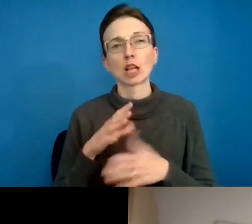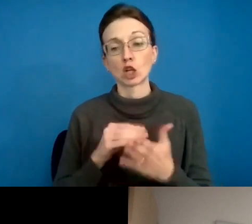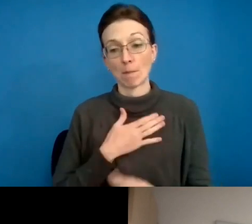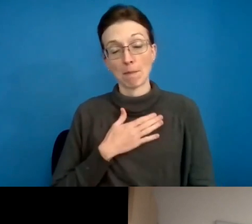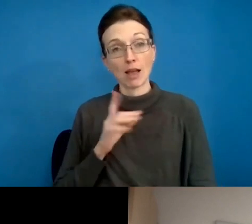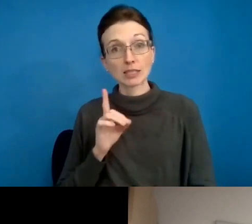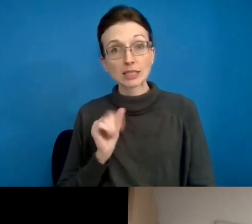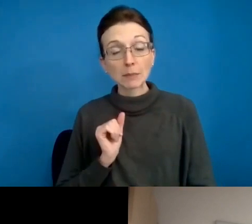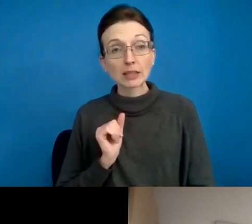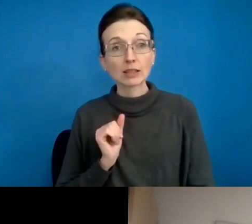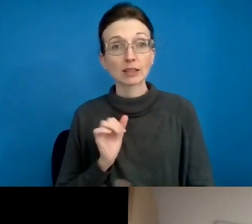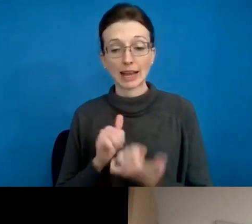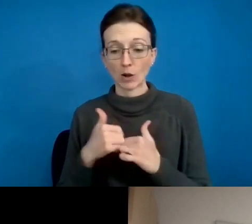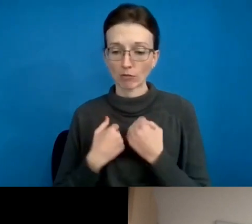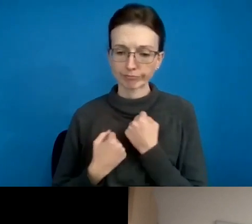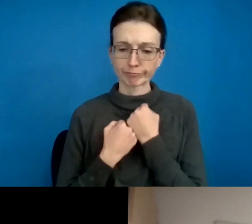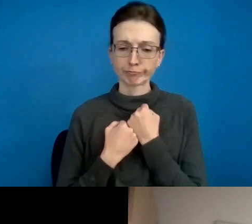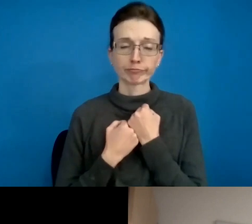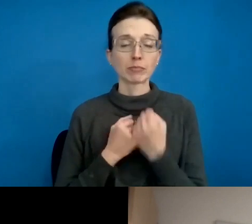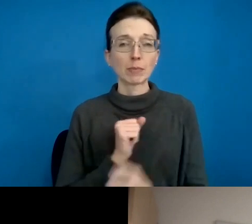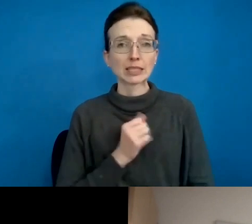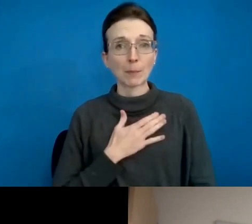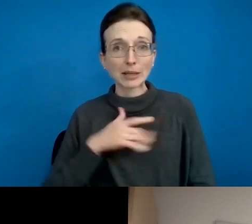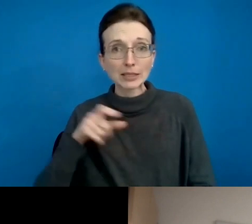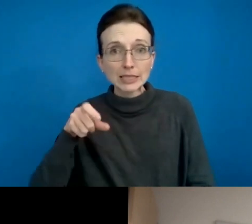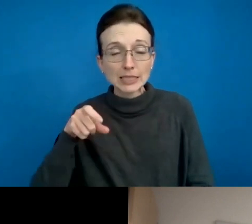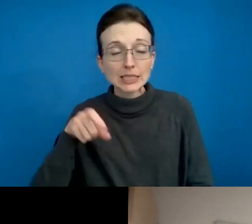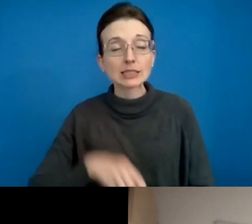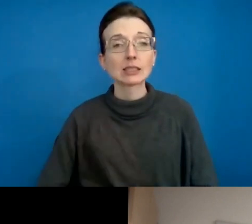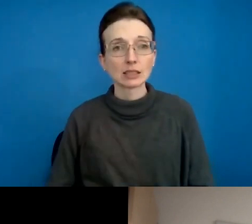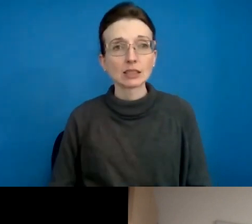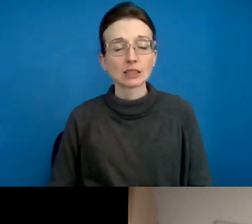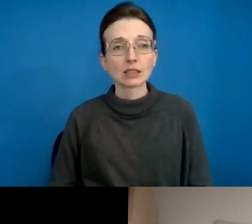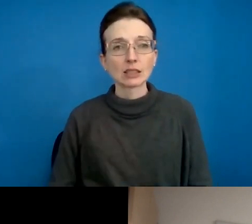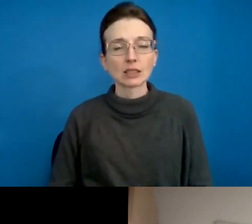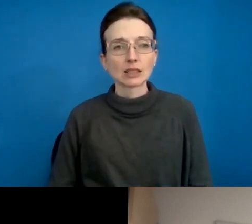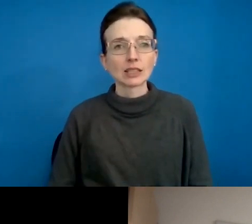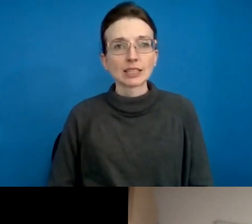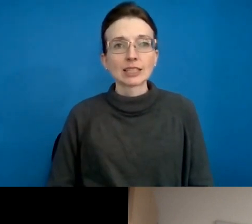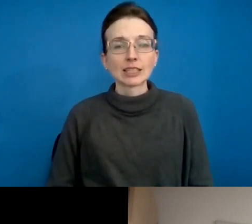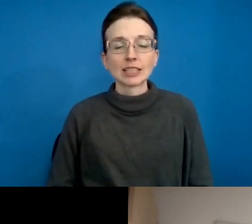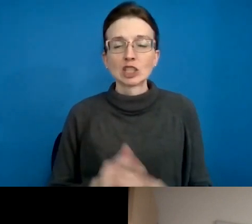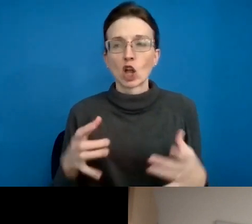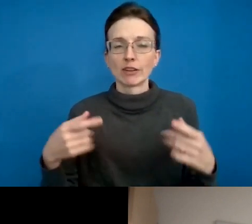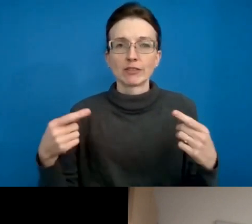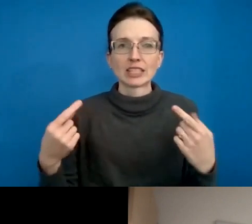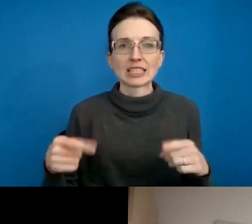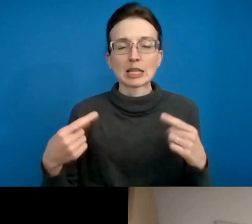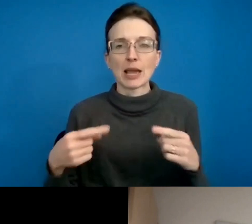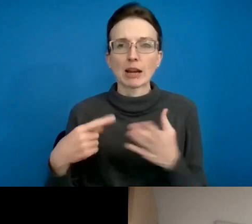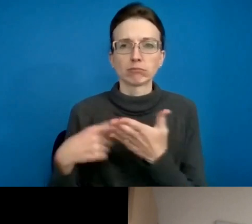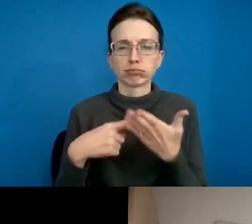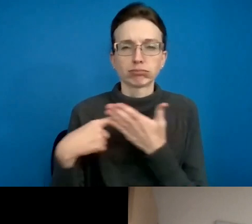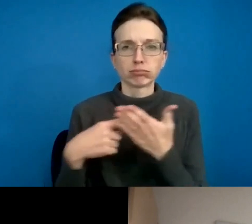I advocate for myself. And I mean, a lot of that does come down to there's a lot of debate and there's a lot of discourse. So